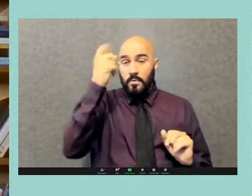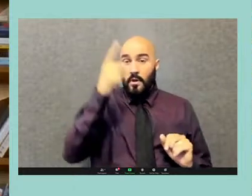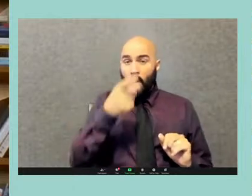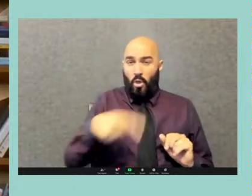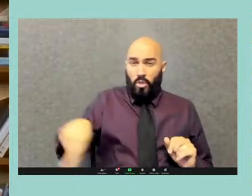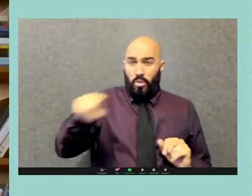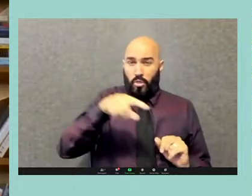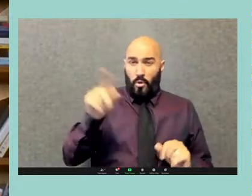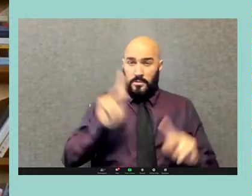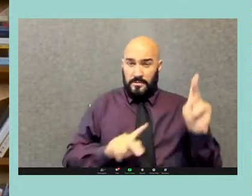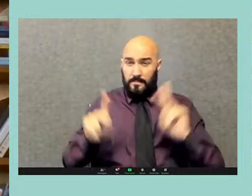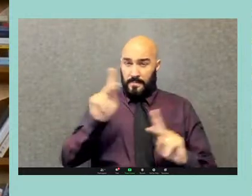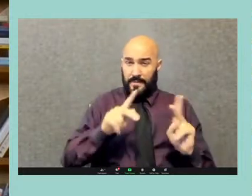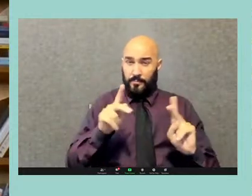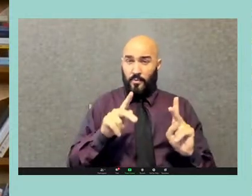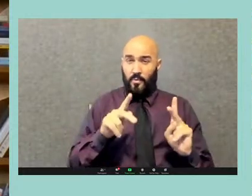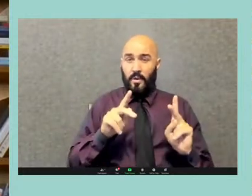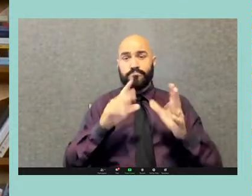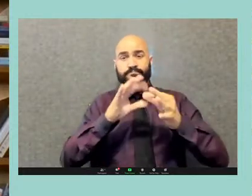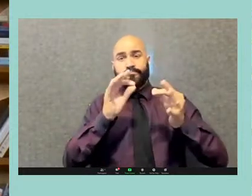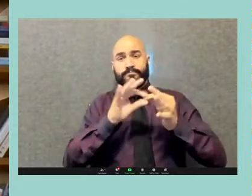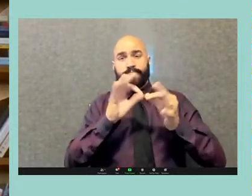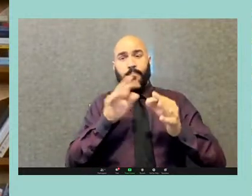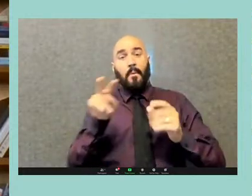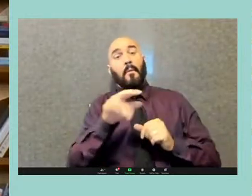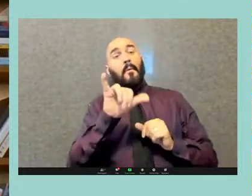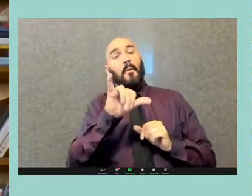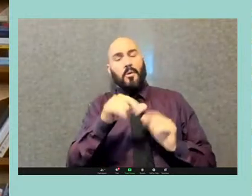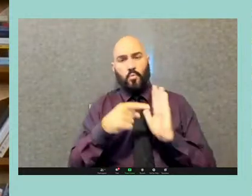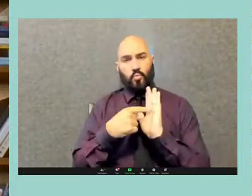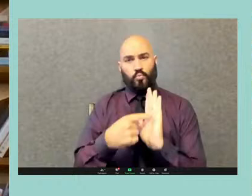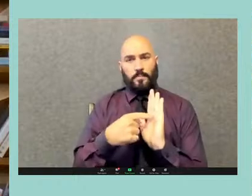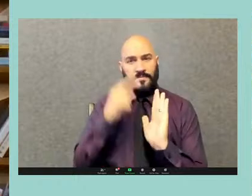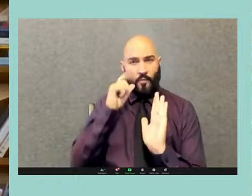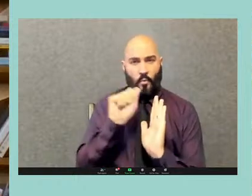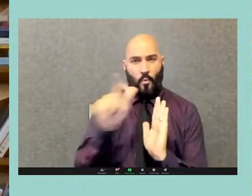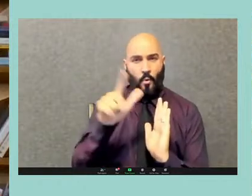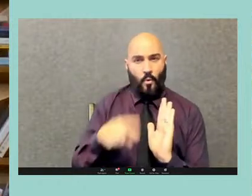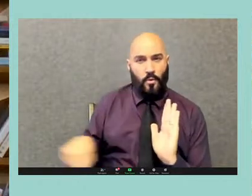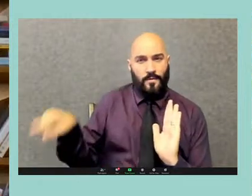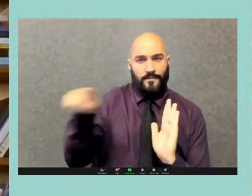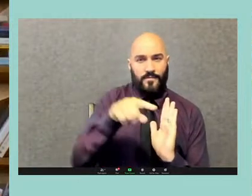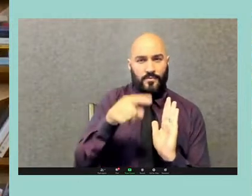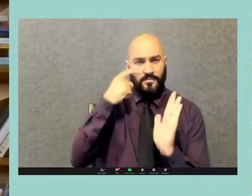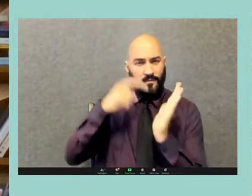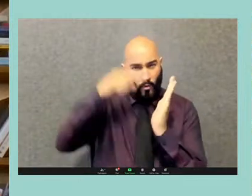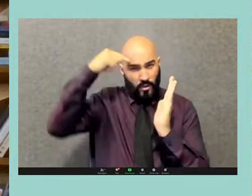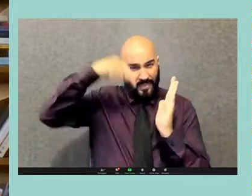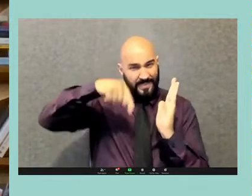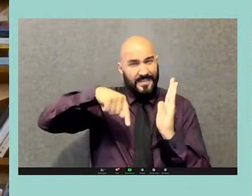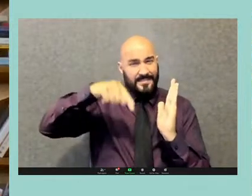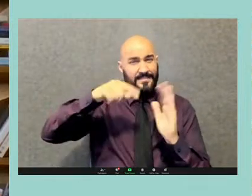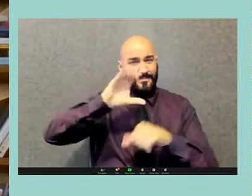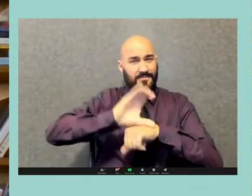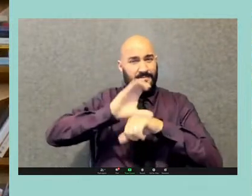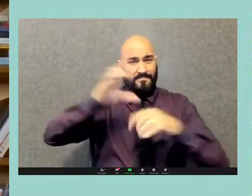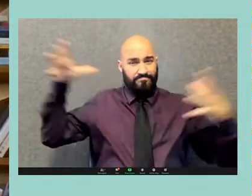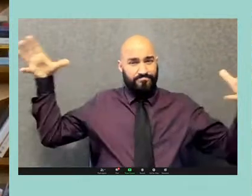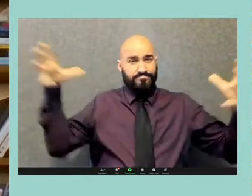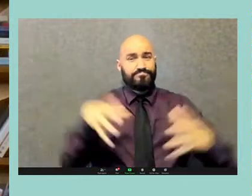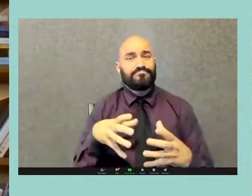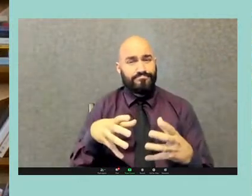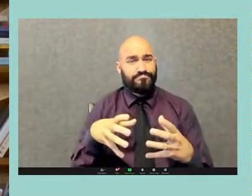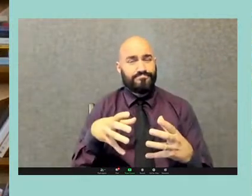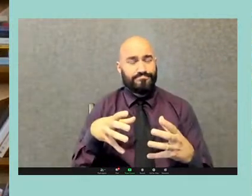folks represent all of you. You are connected through this denominational gathering, and